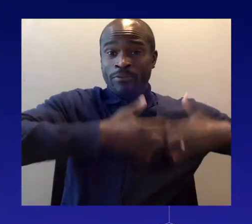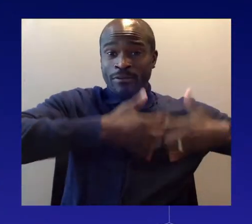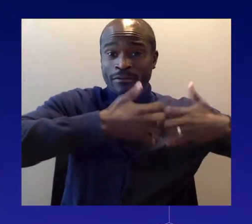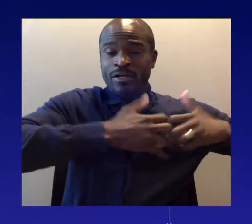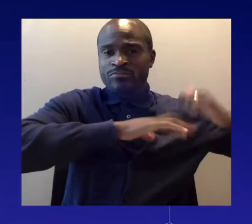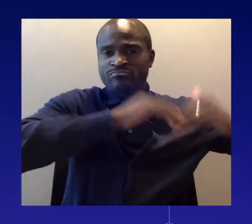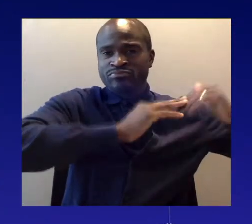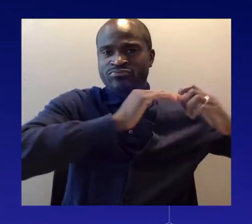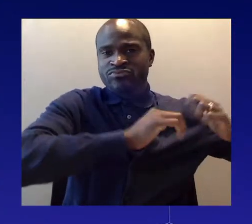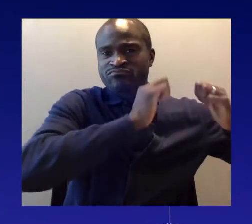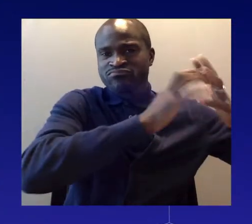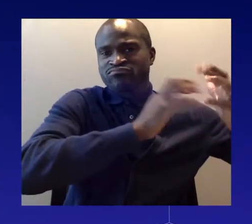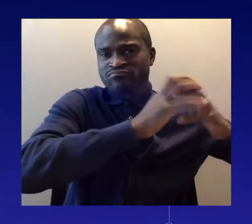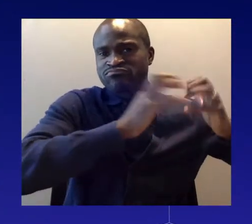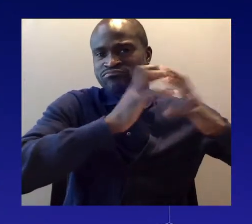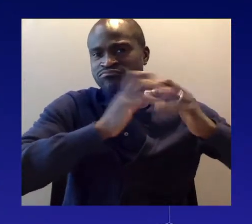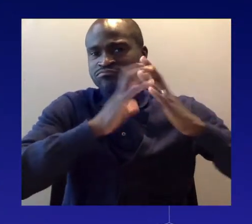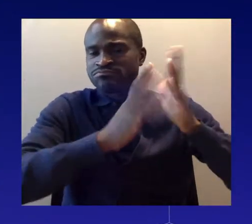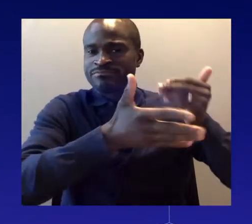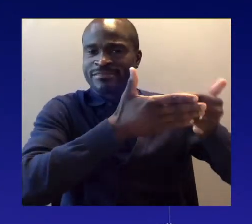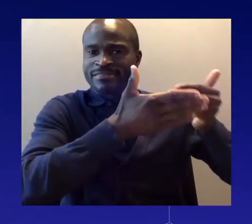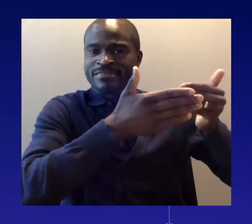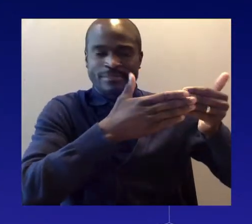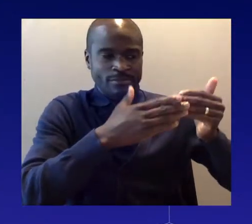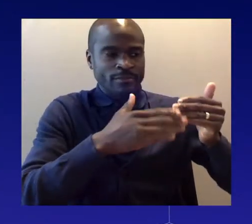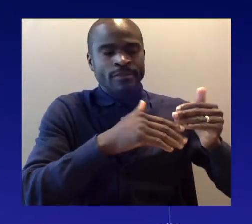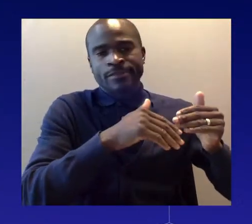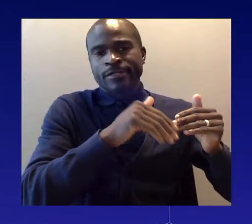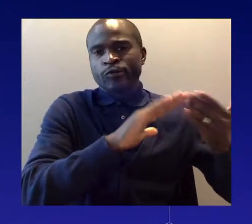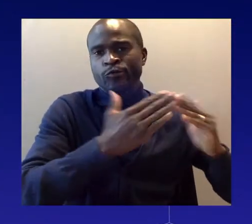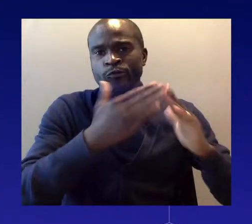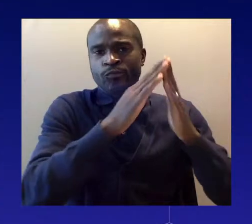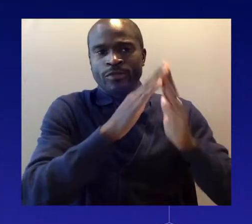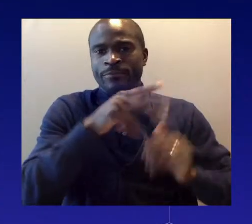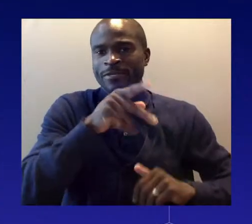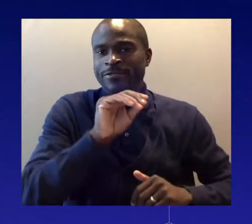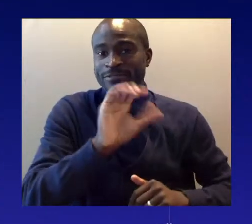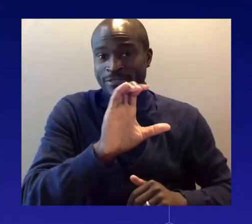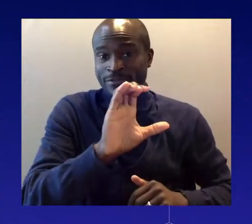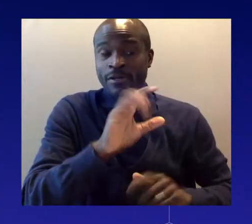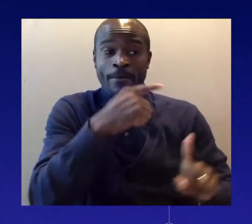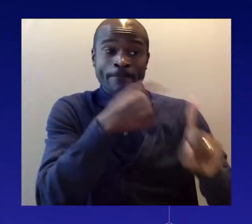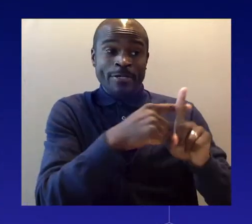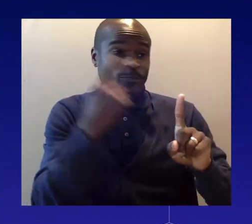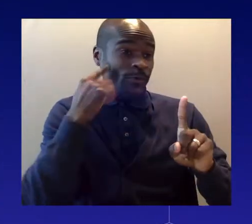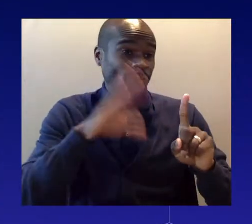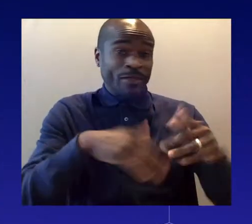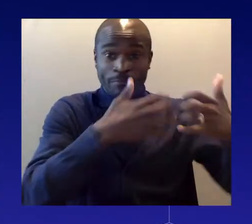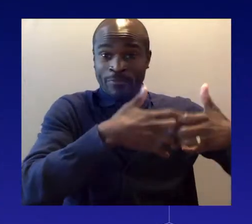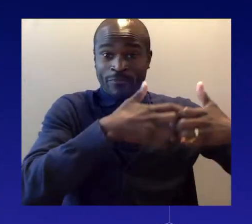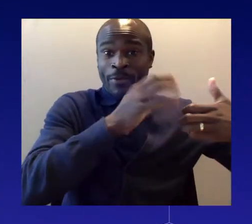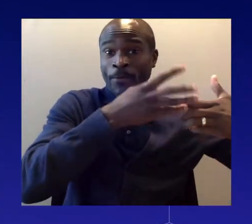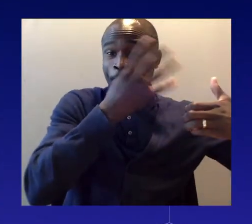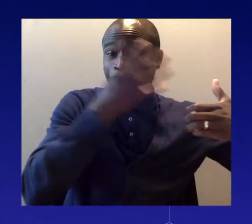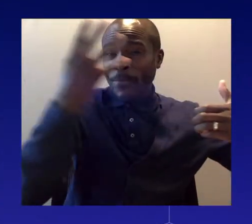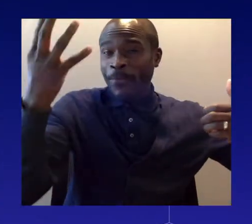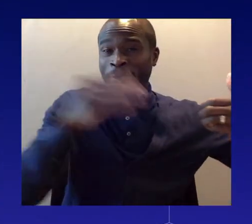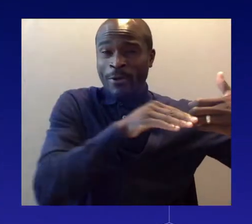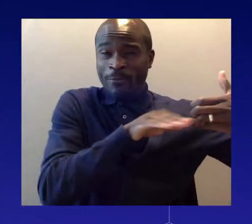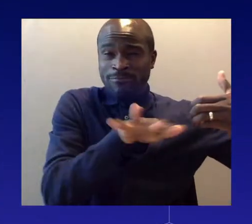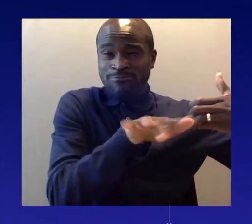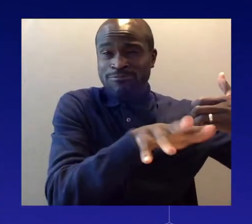a long-standing problem. And we know that the toxic emissions from those plants cause cancer and that they cause respiratory